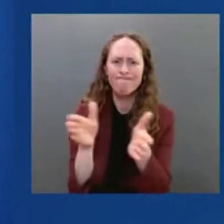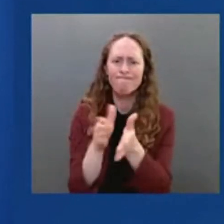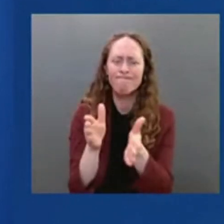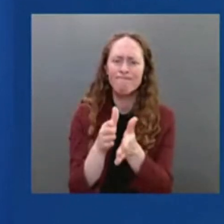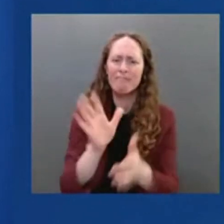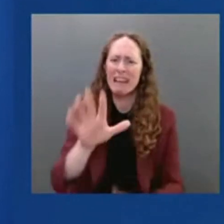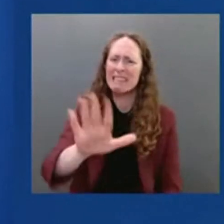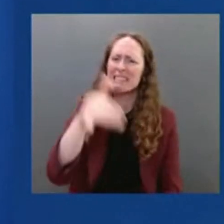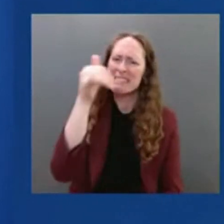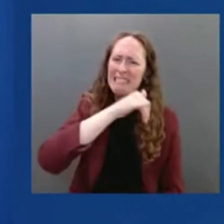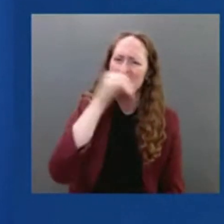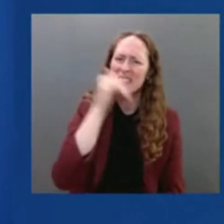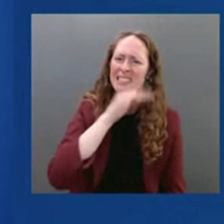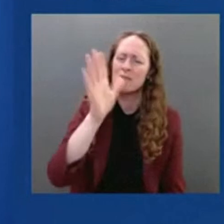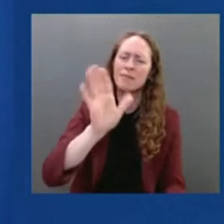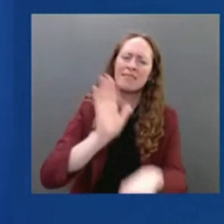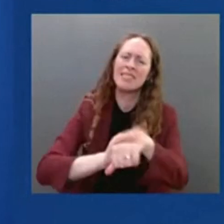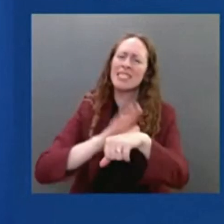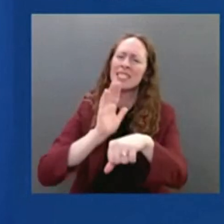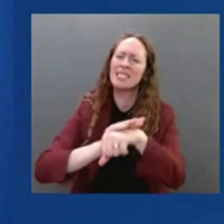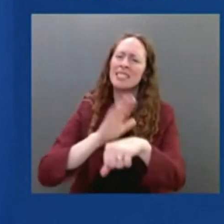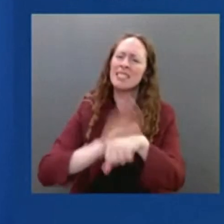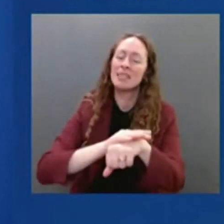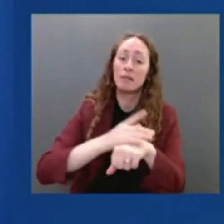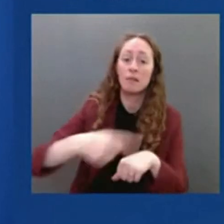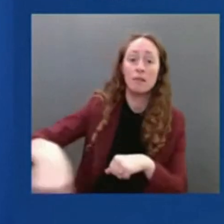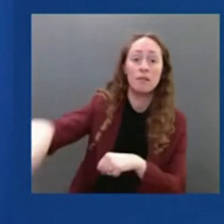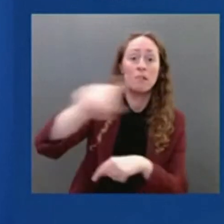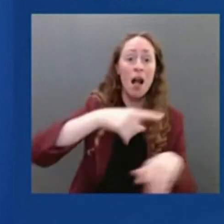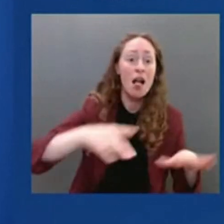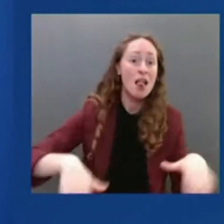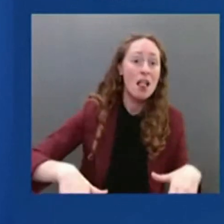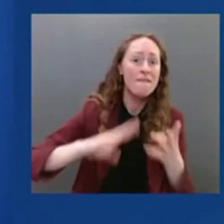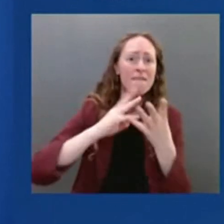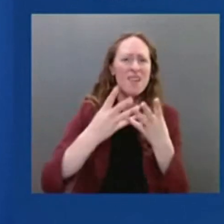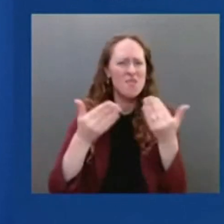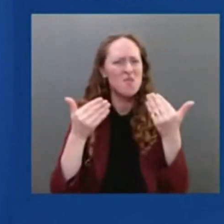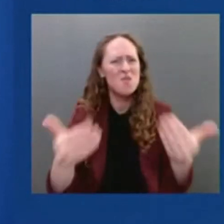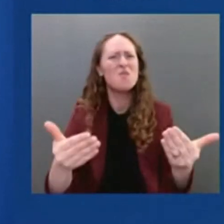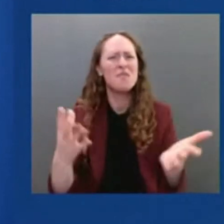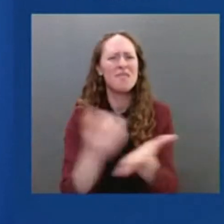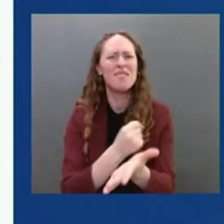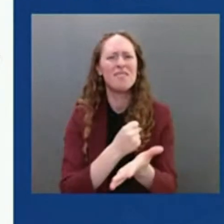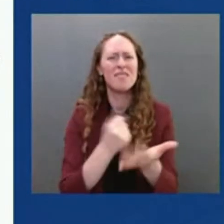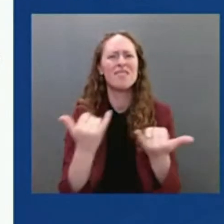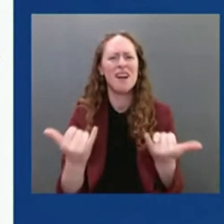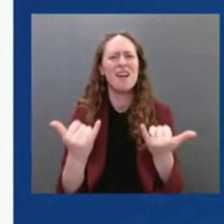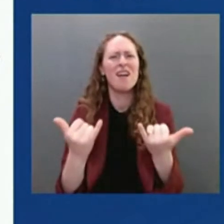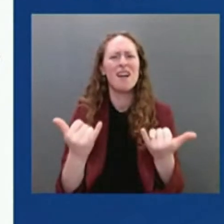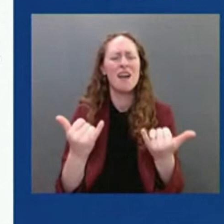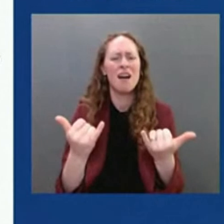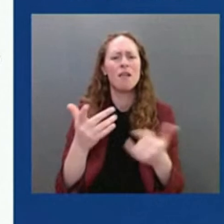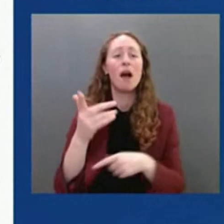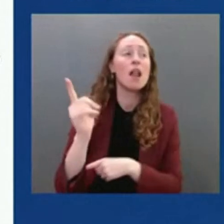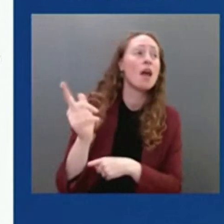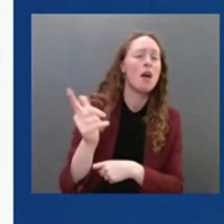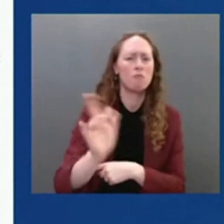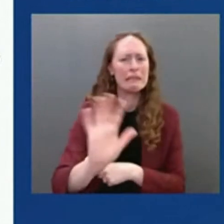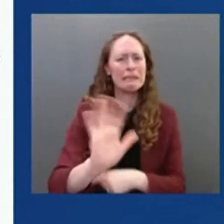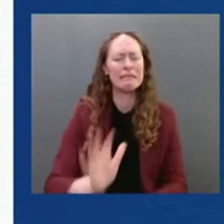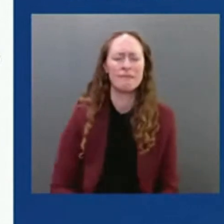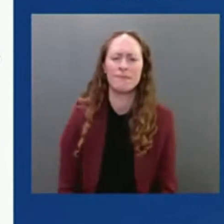right away. Now, on this slide are data from April that illustrate the importance of staying up to date on your